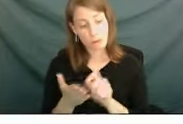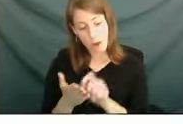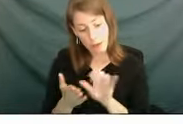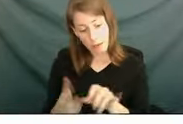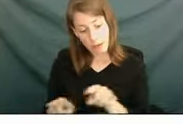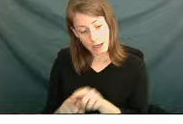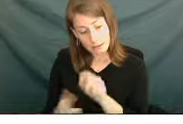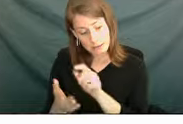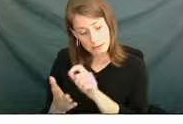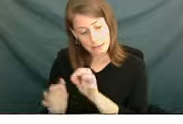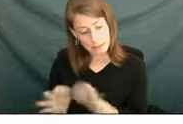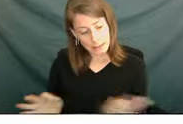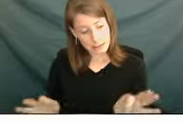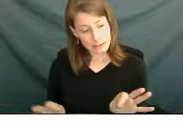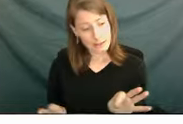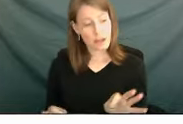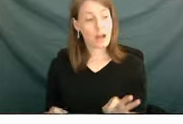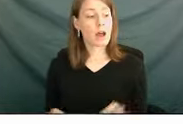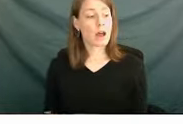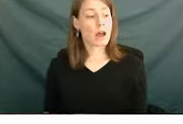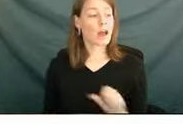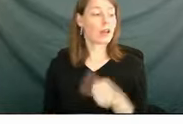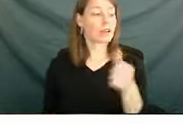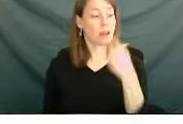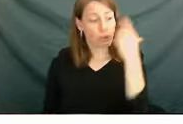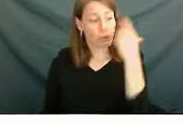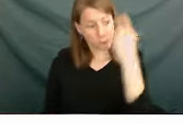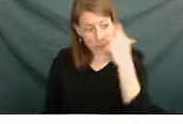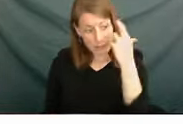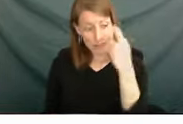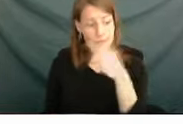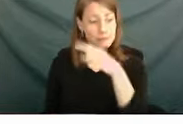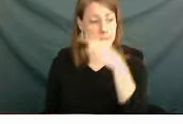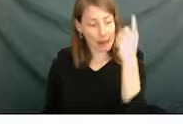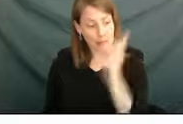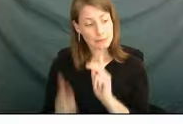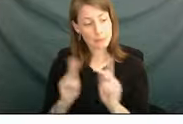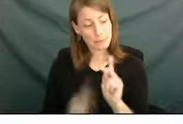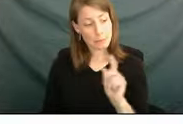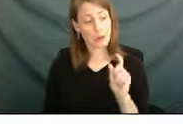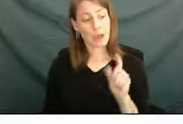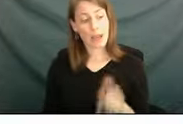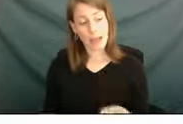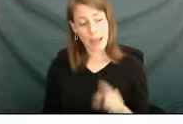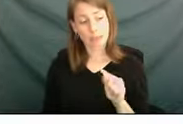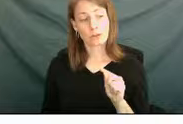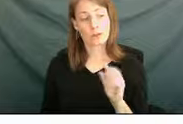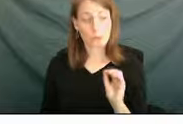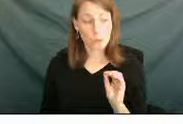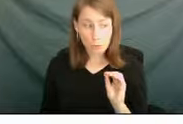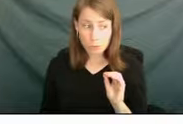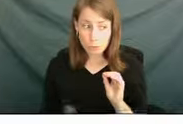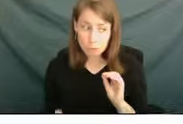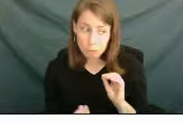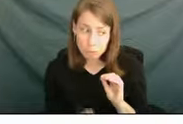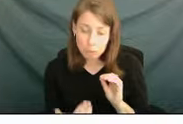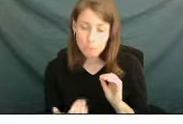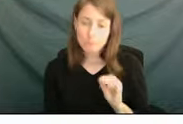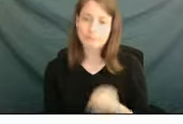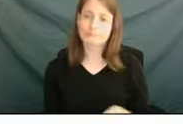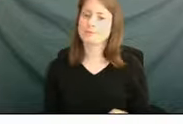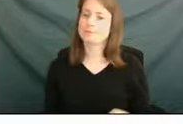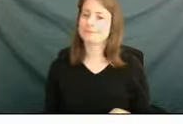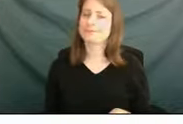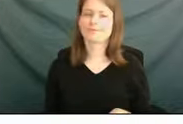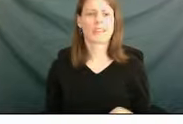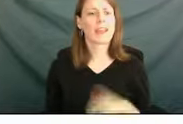Say it, please. And of course, if you've just given what you thought was sufficient support, you're kind of like, well, why can't you do it? Come on, I've given you everything